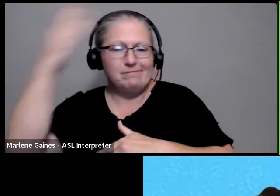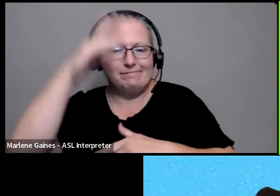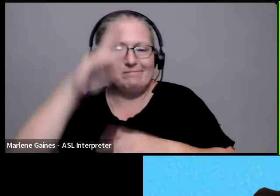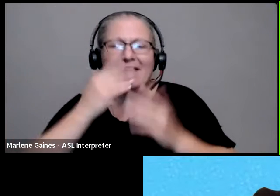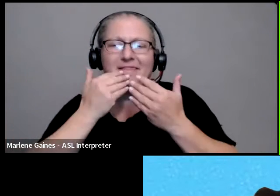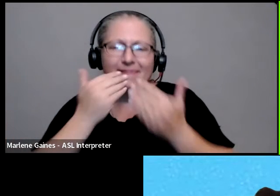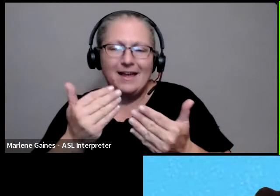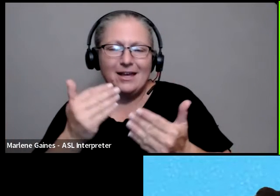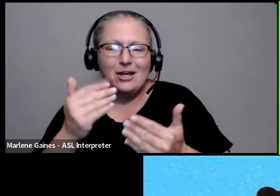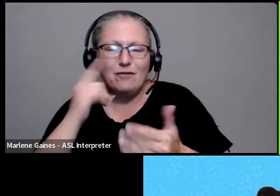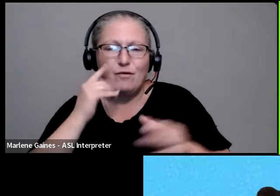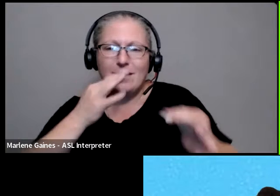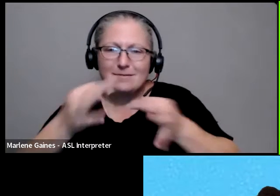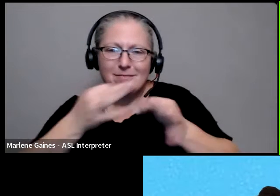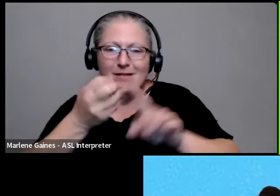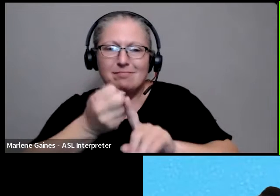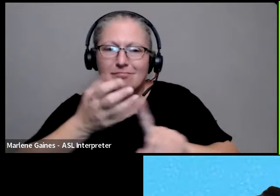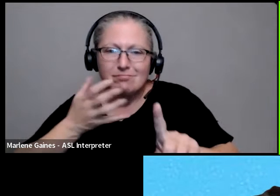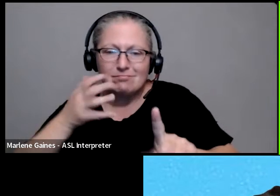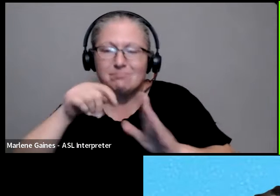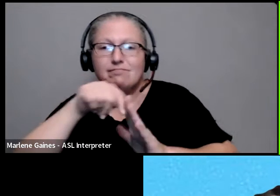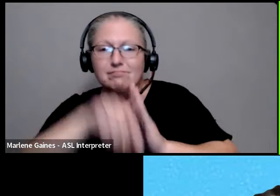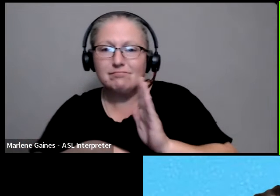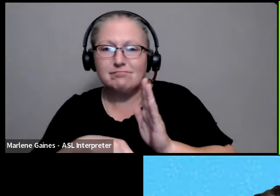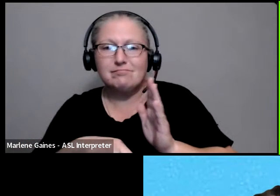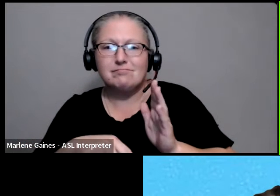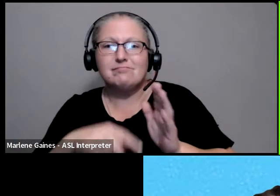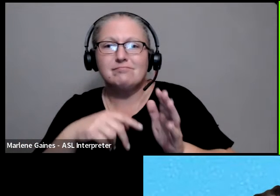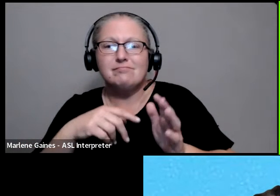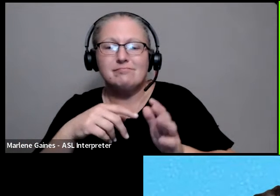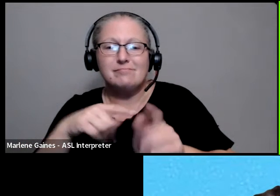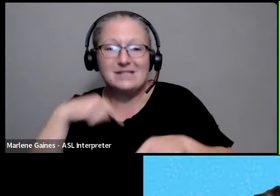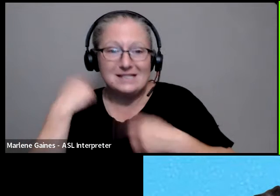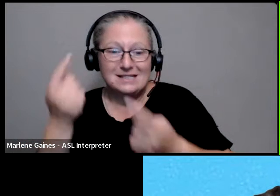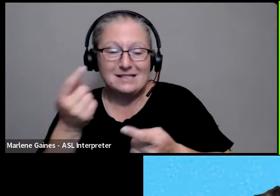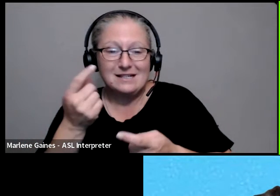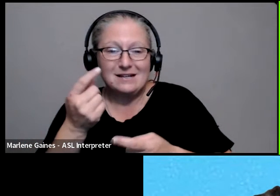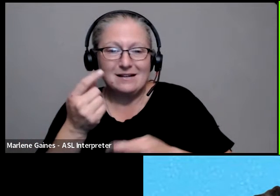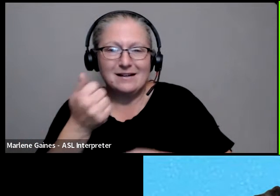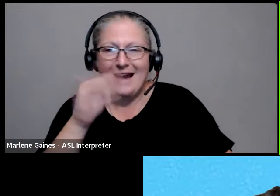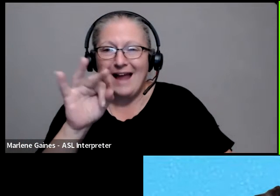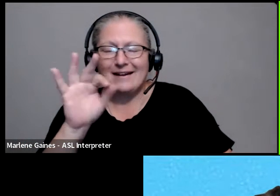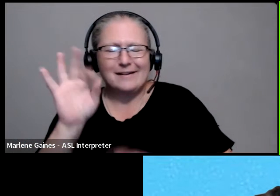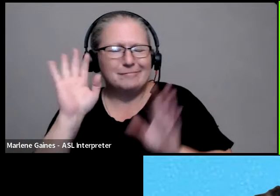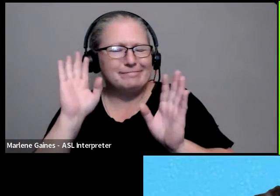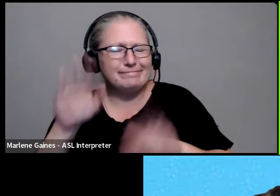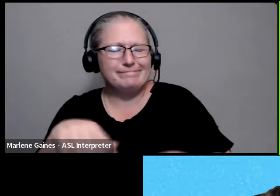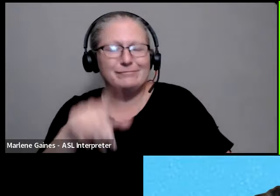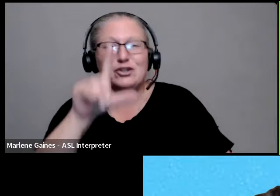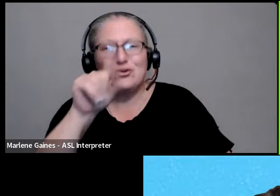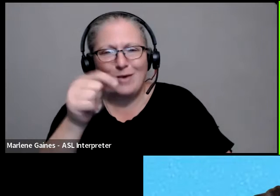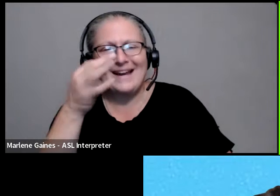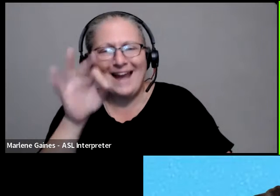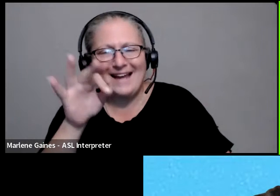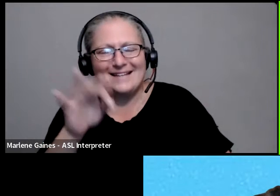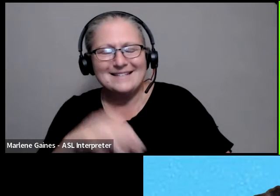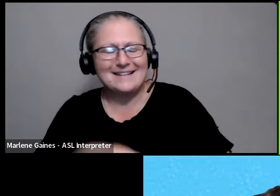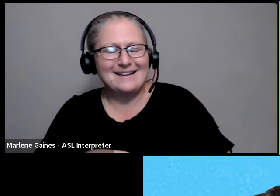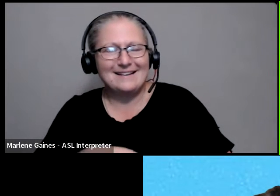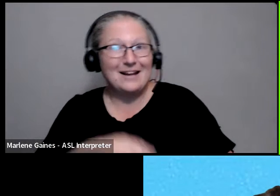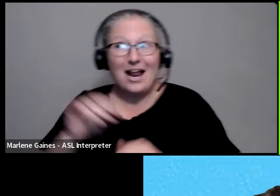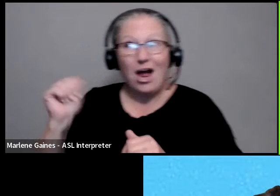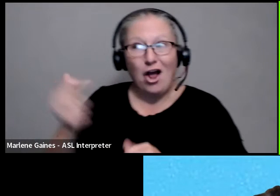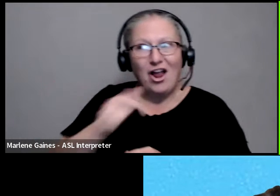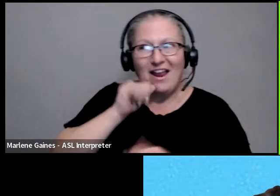for explaining for walking us through since 1919, since 2019. Look at my. None of us are that